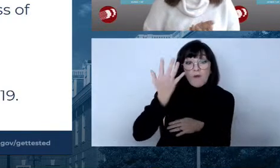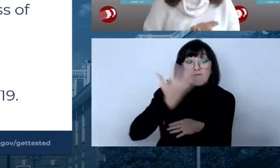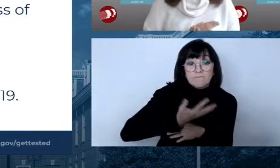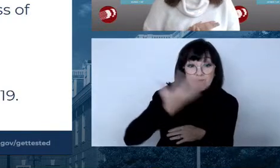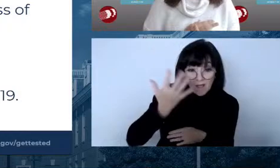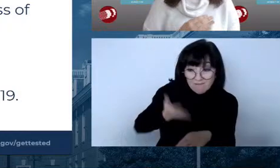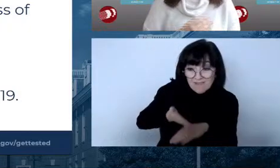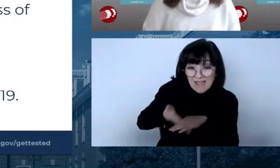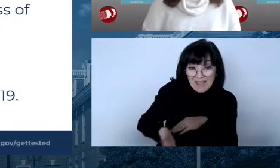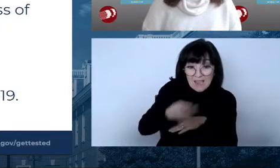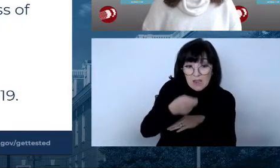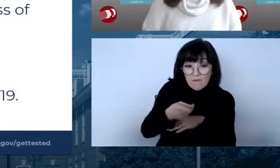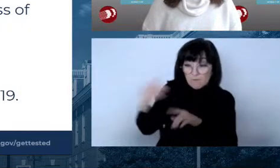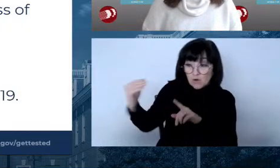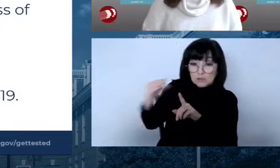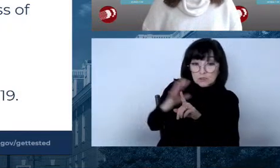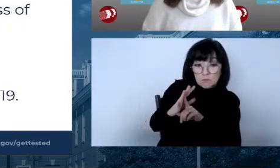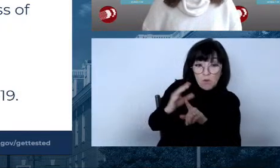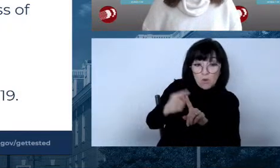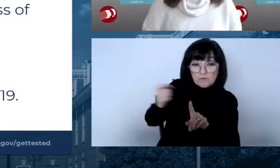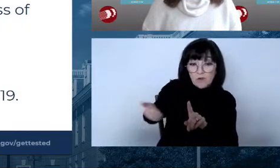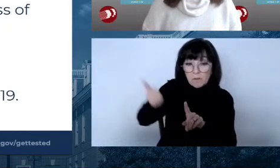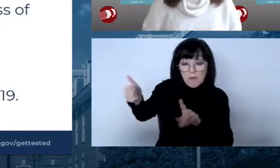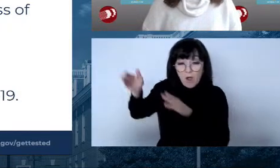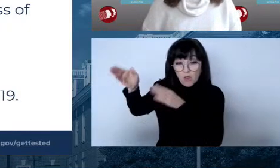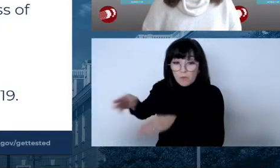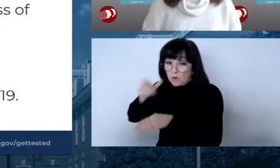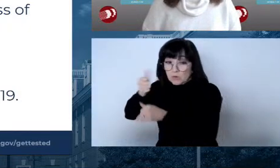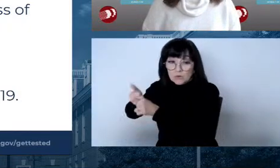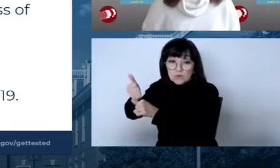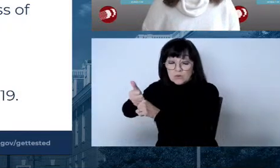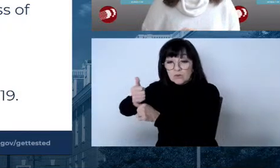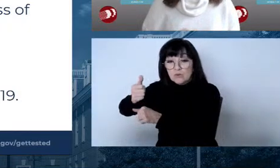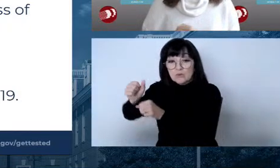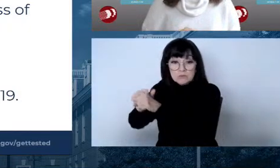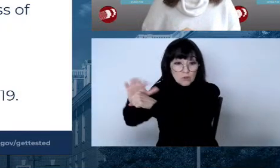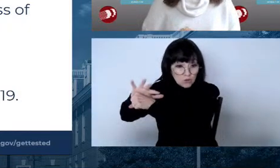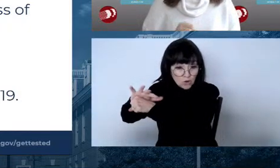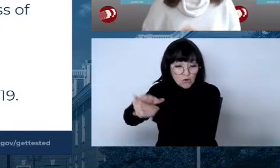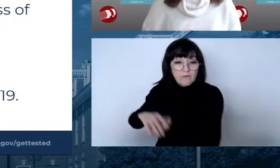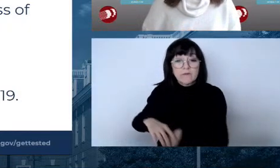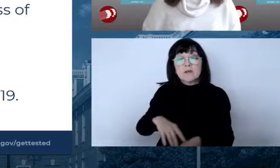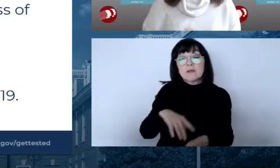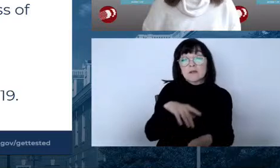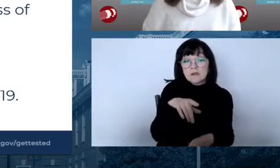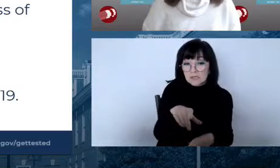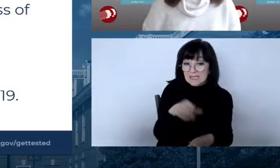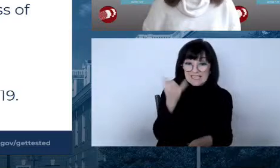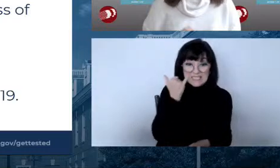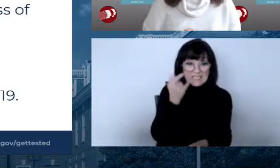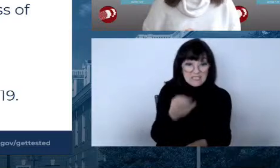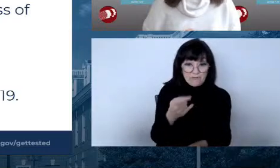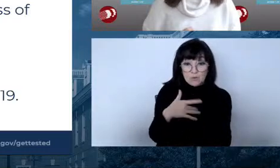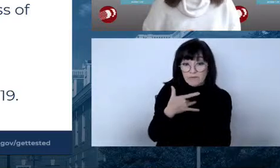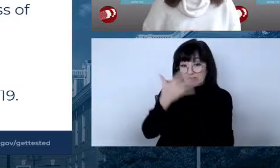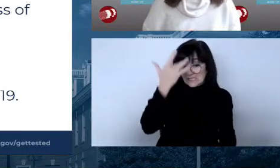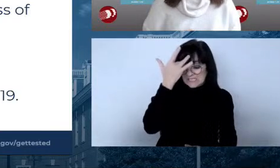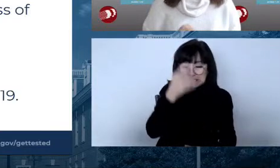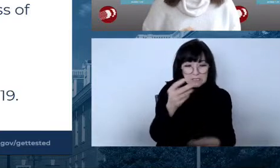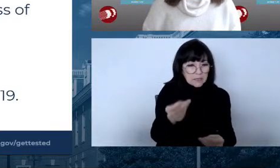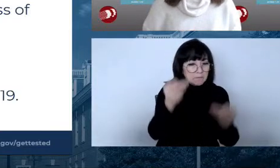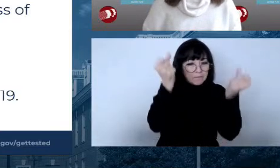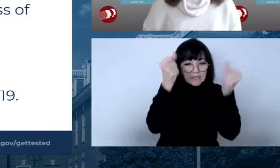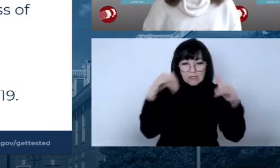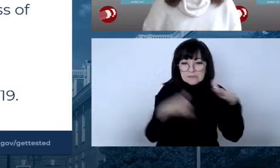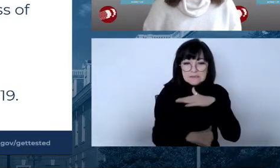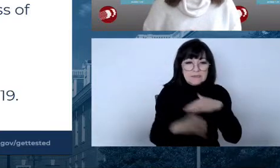vaccination status. If for some reason you have symptoms, please, again, immediately quarantine until you get